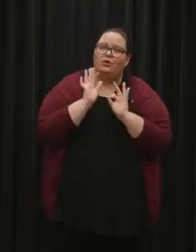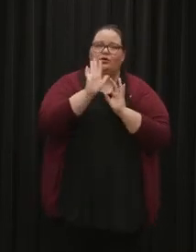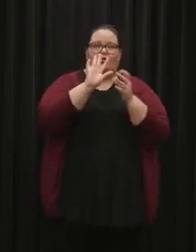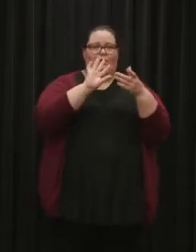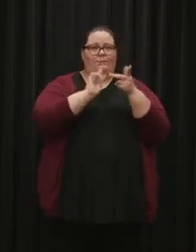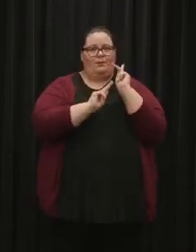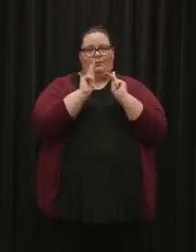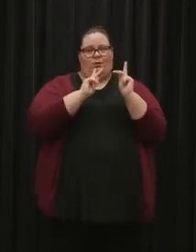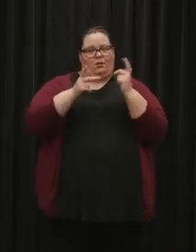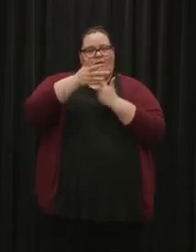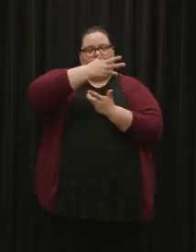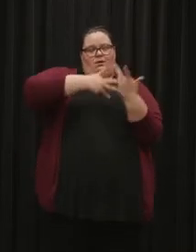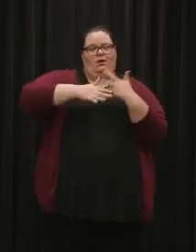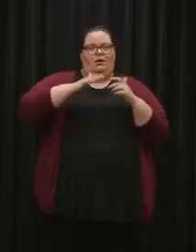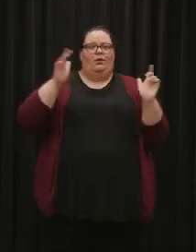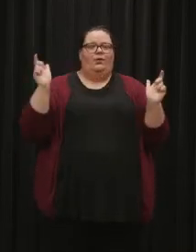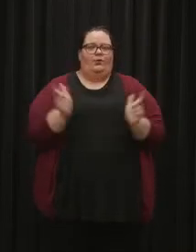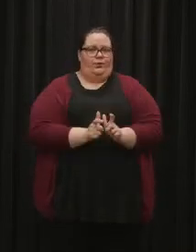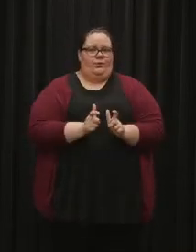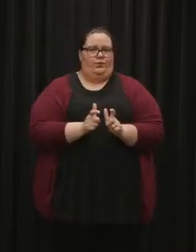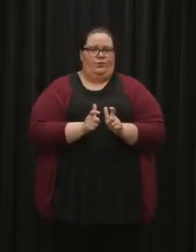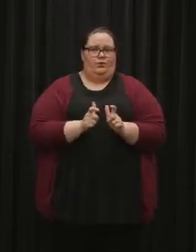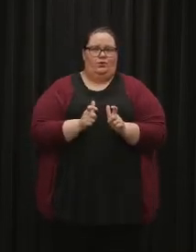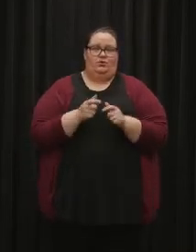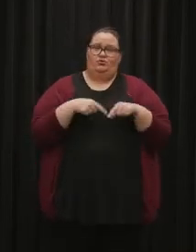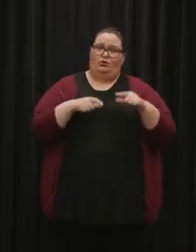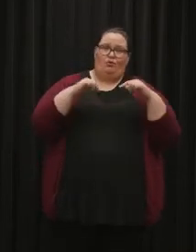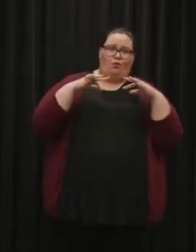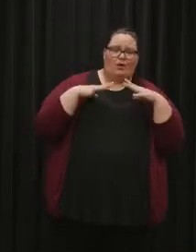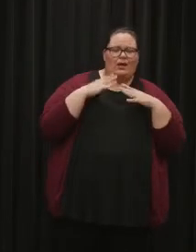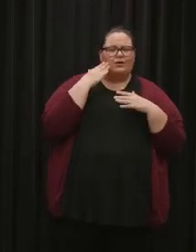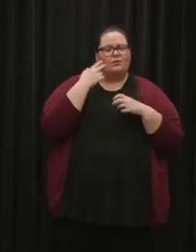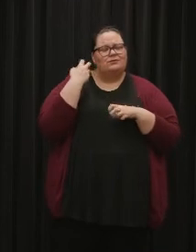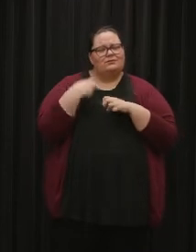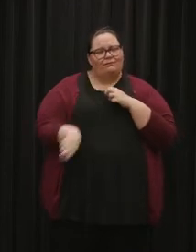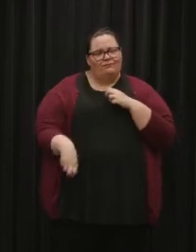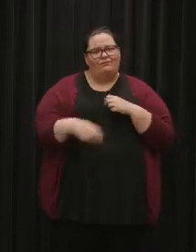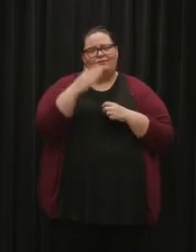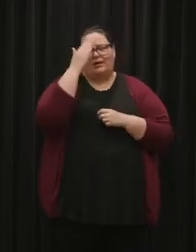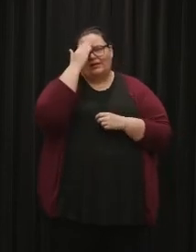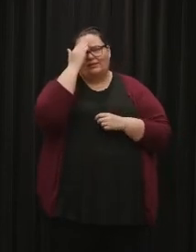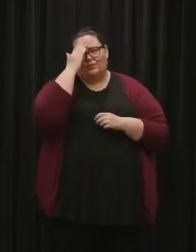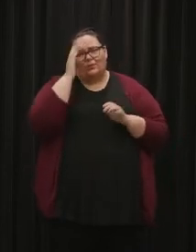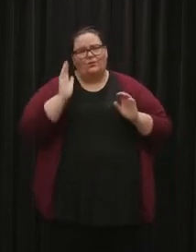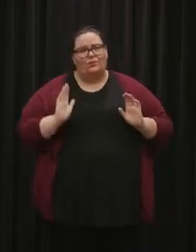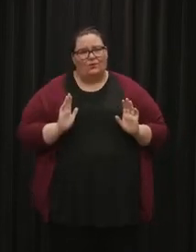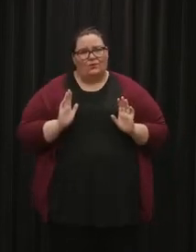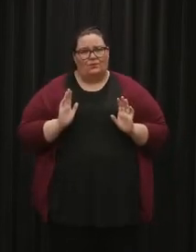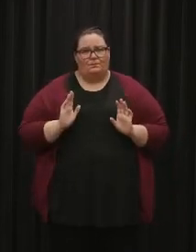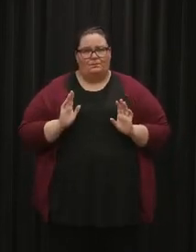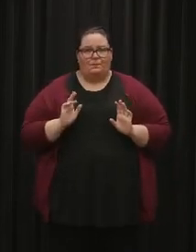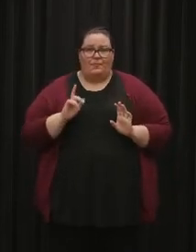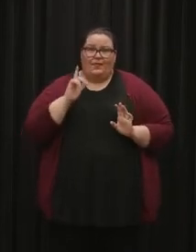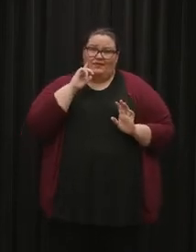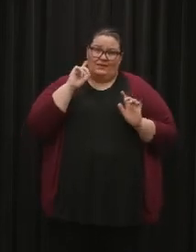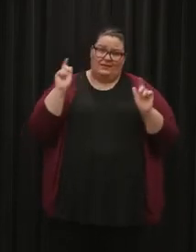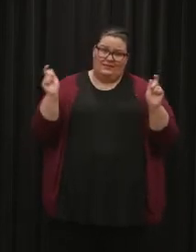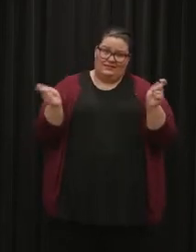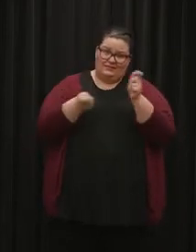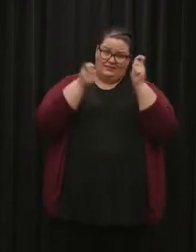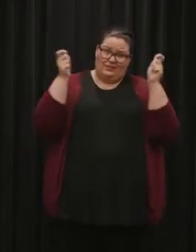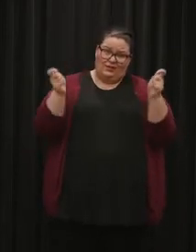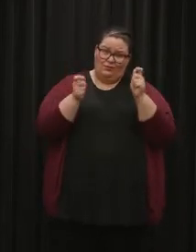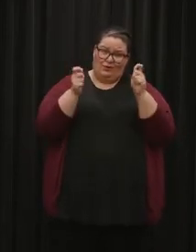close contacts low, especially during the holiday period, and I know this is very, very difficult. I don't think we should be celebrating the